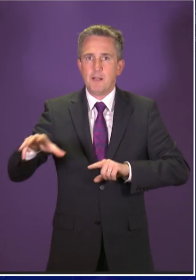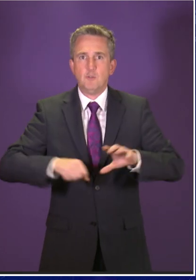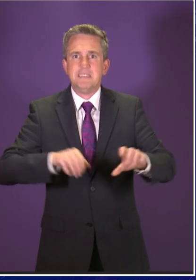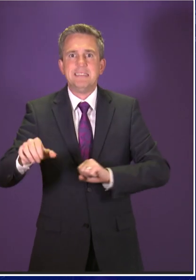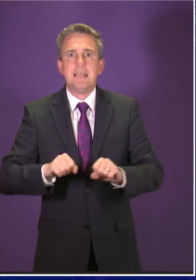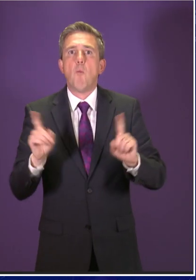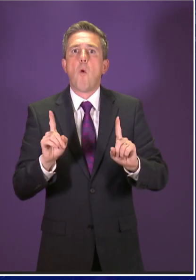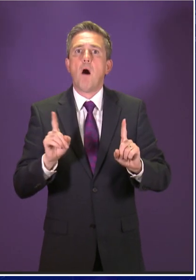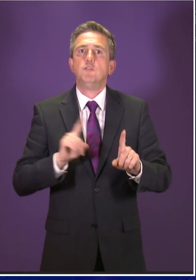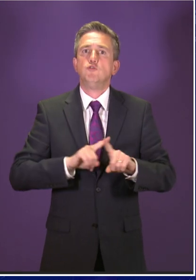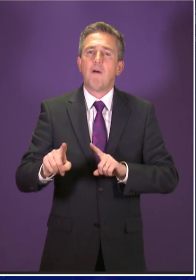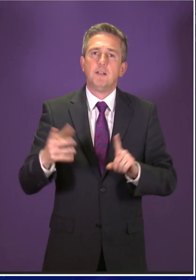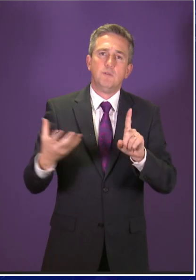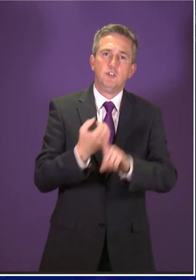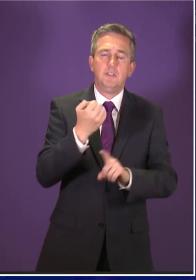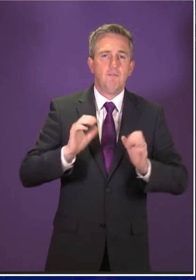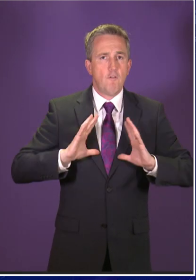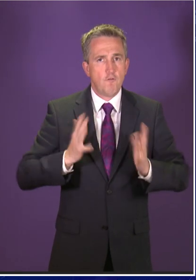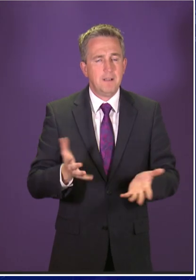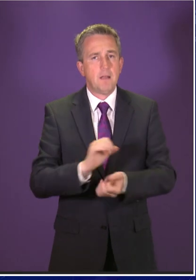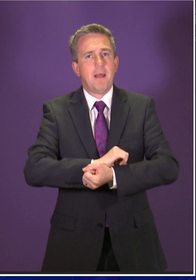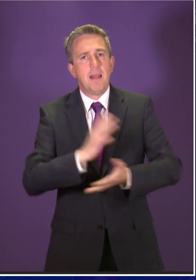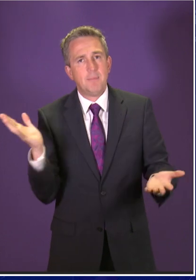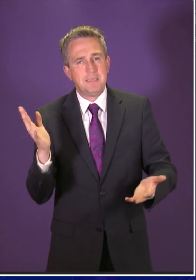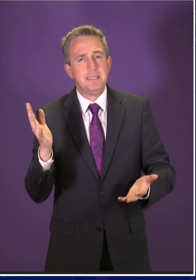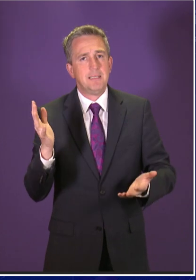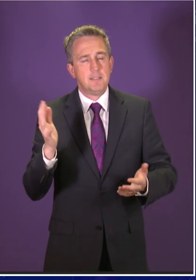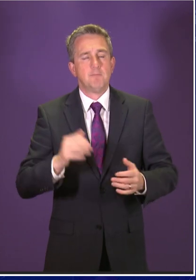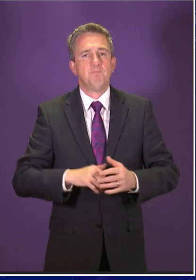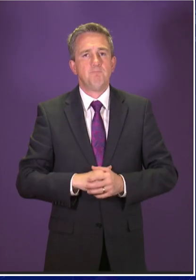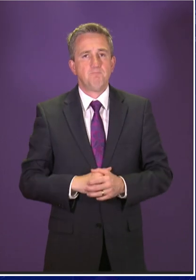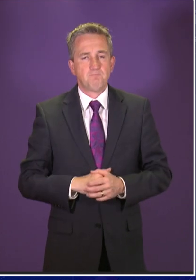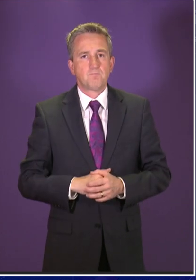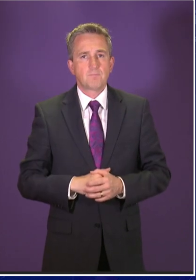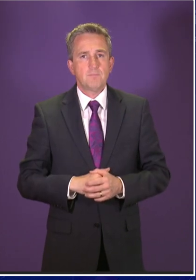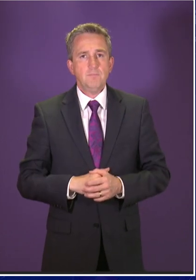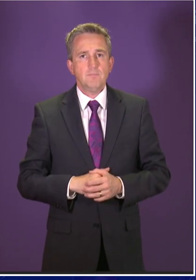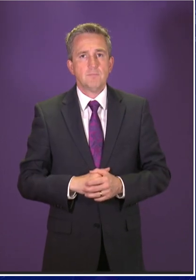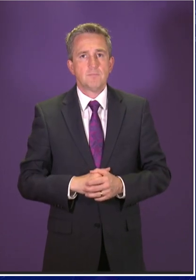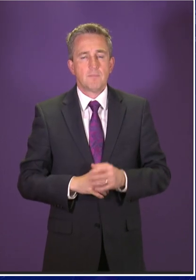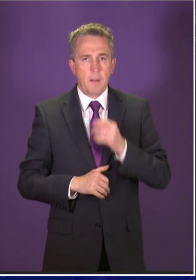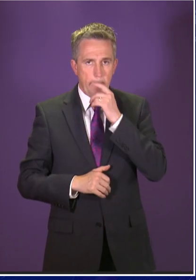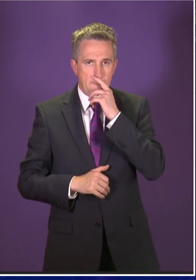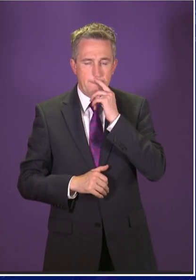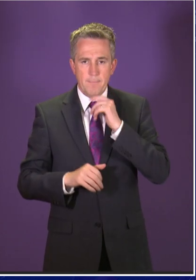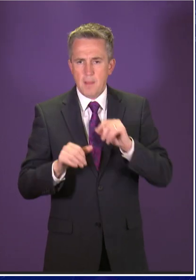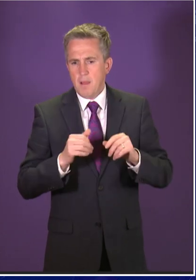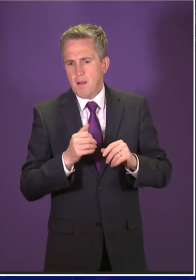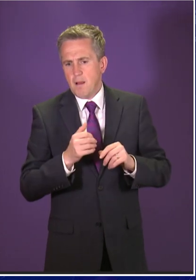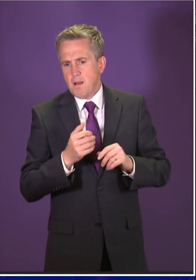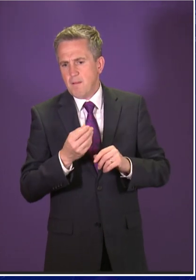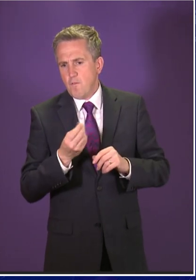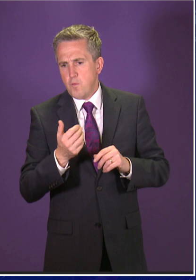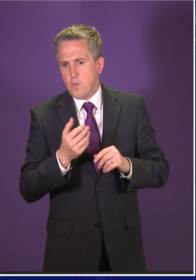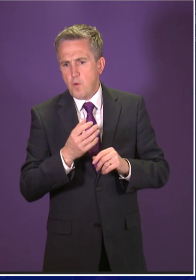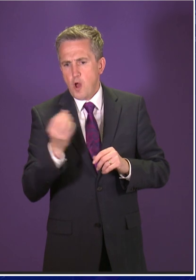was their own freedom and their own liberty. About halfway into this four-century string of change that